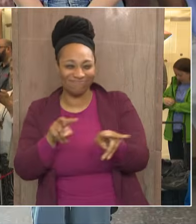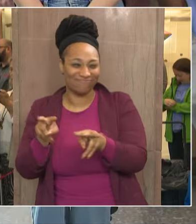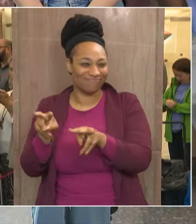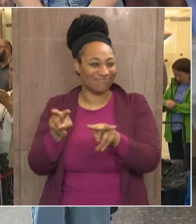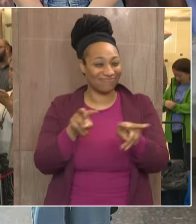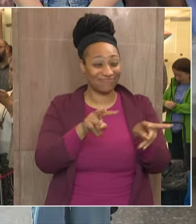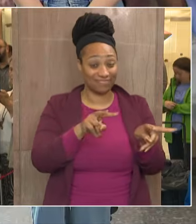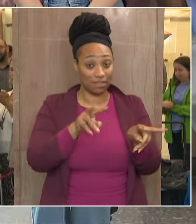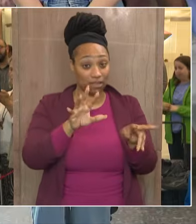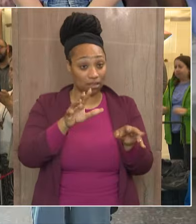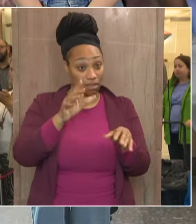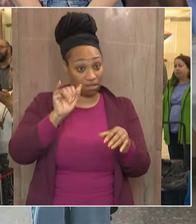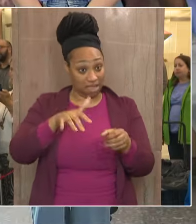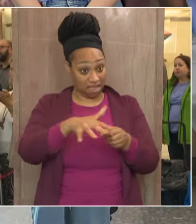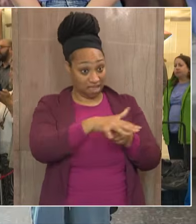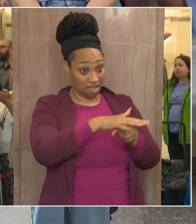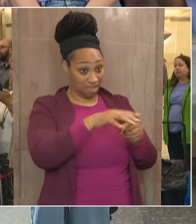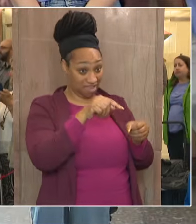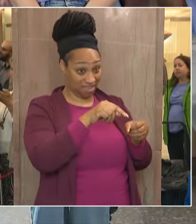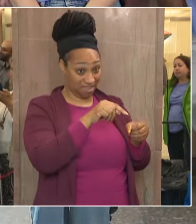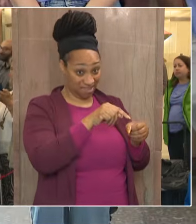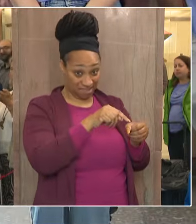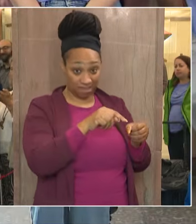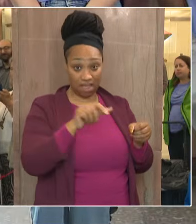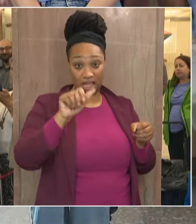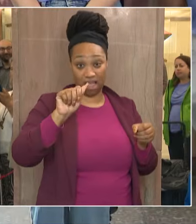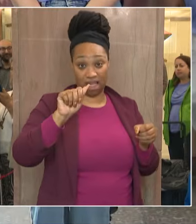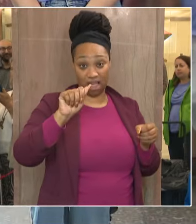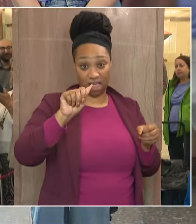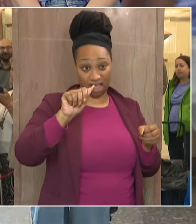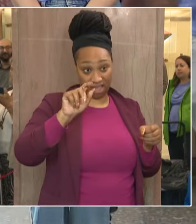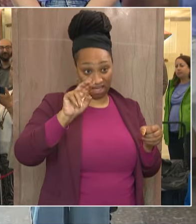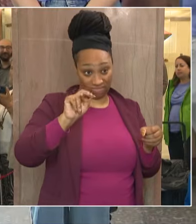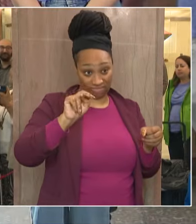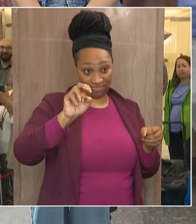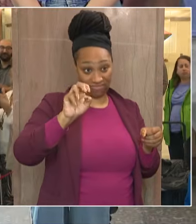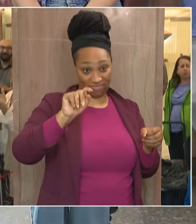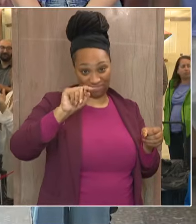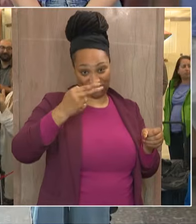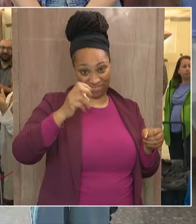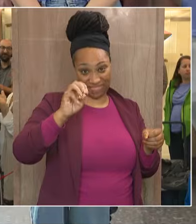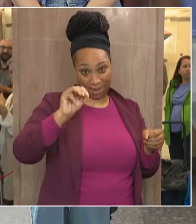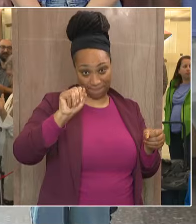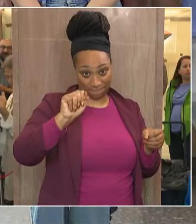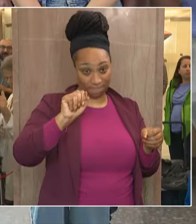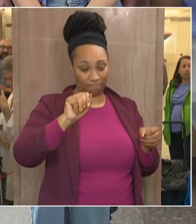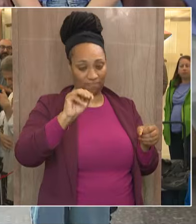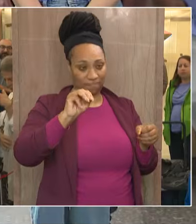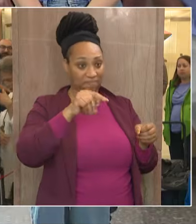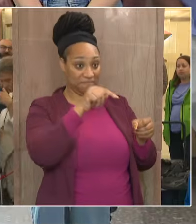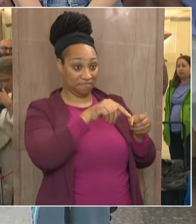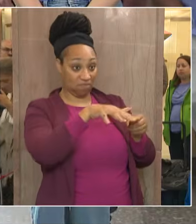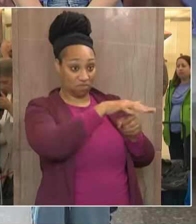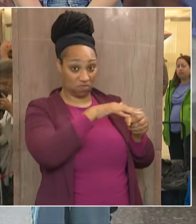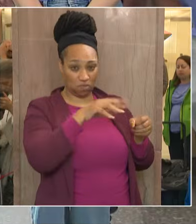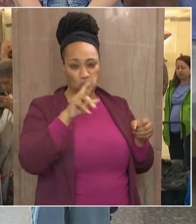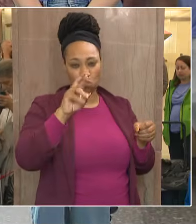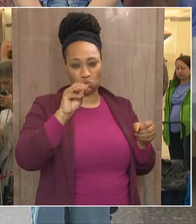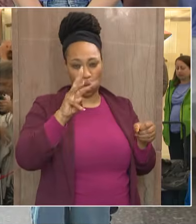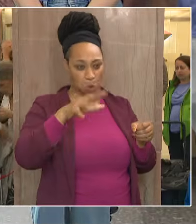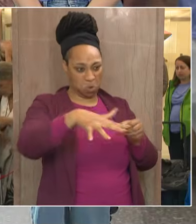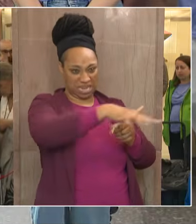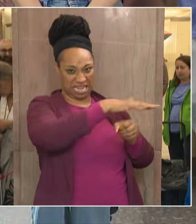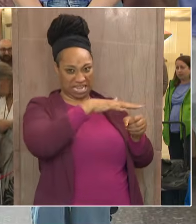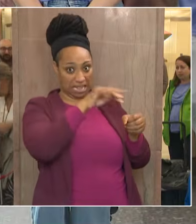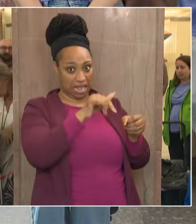space activations there. So again, thank you for being here. Thank you for your interest and your commitment to the transformation